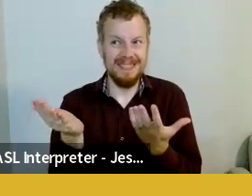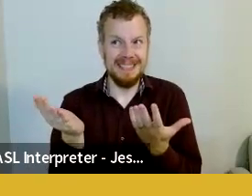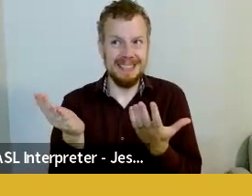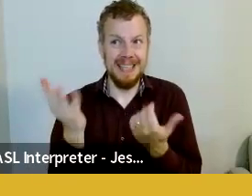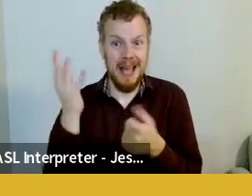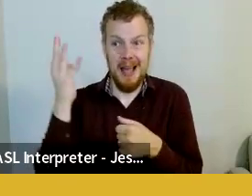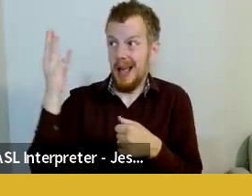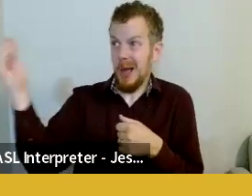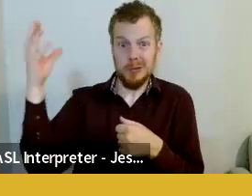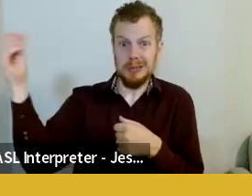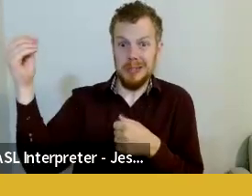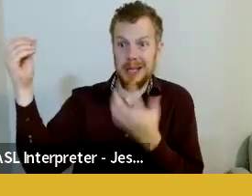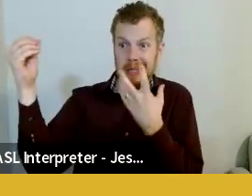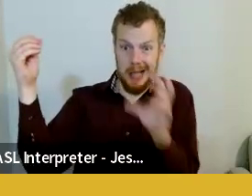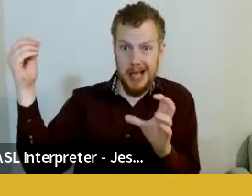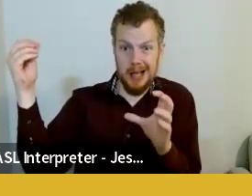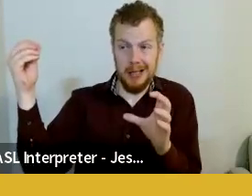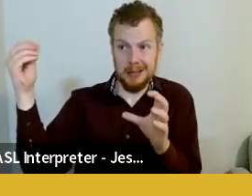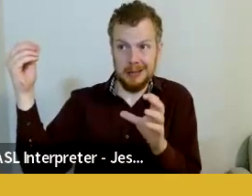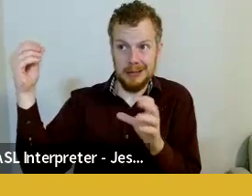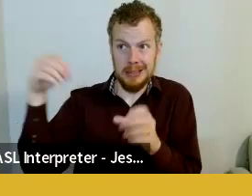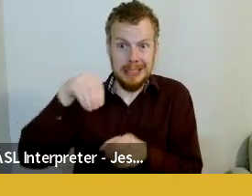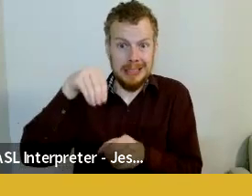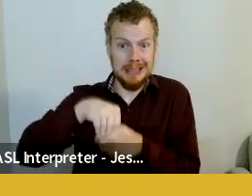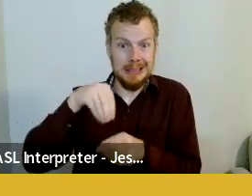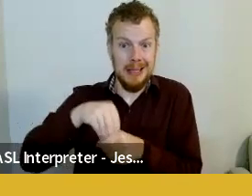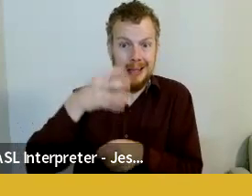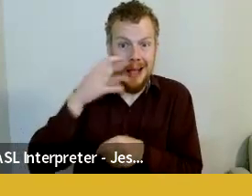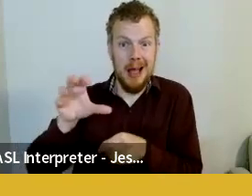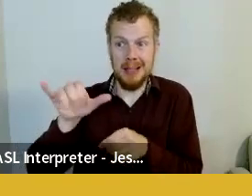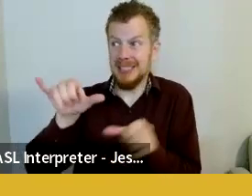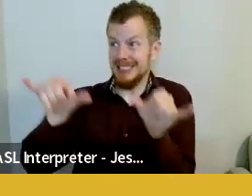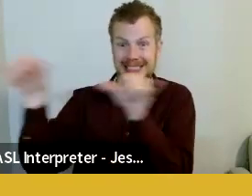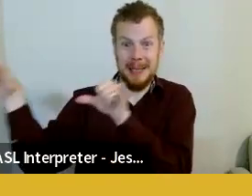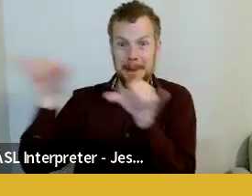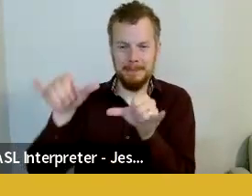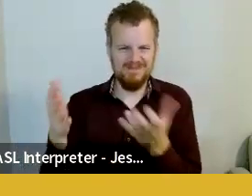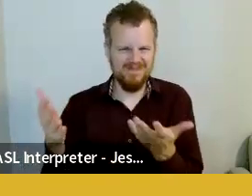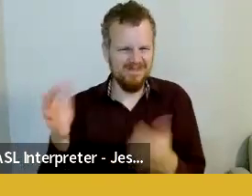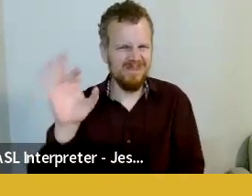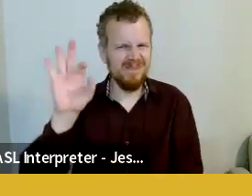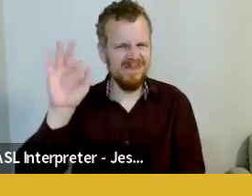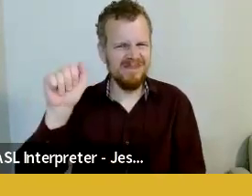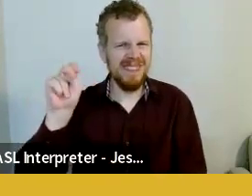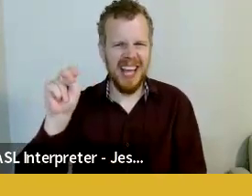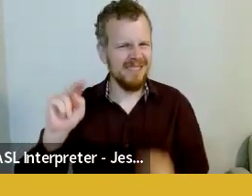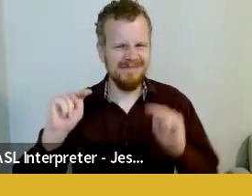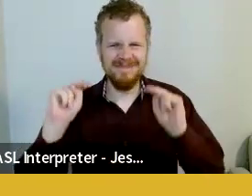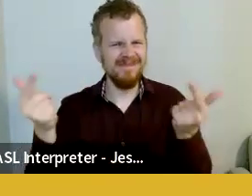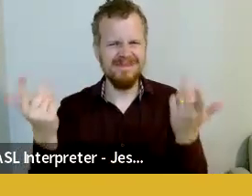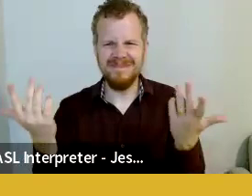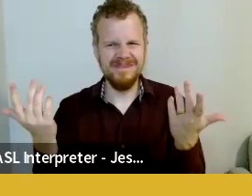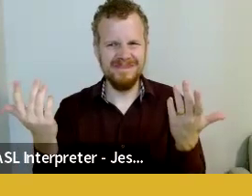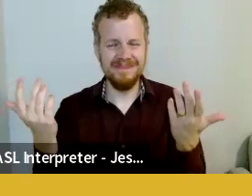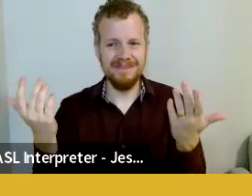temperatures are just as hot outdoors as they are indoors, using that fan is not beneficial for us because it's simply